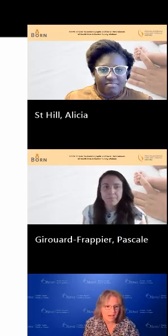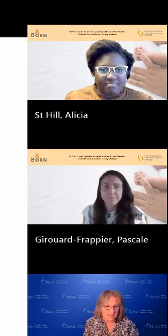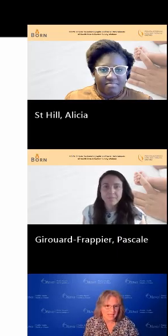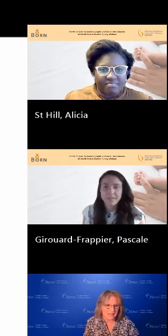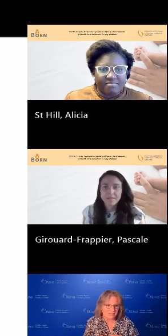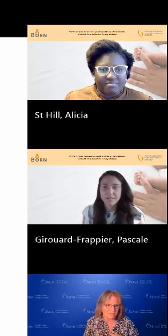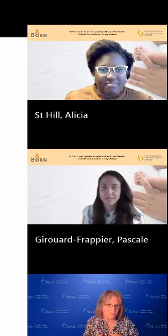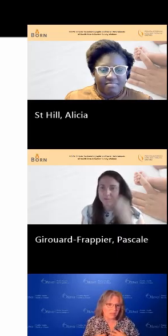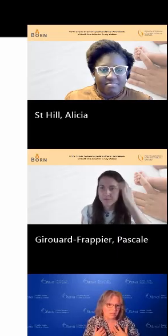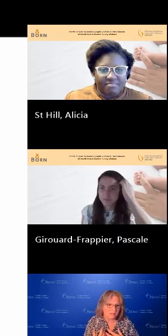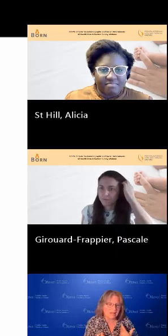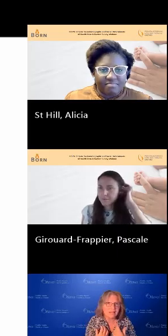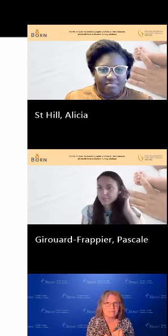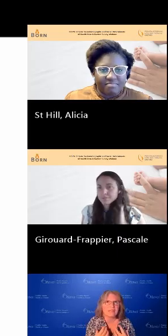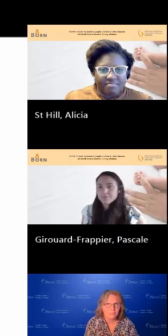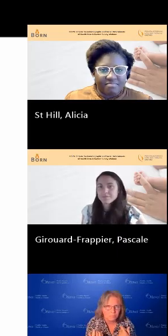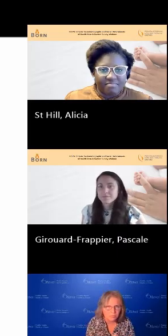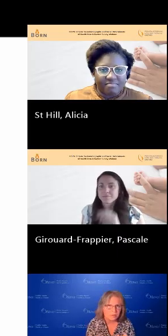build that buy-in and